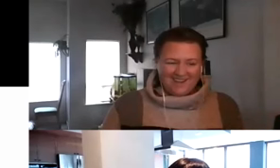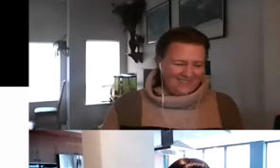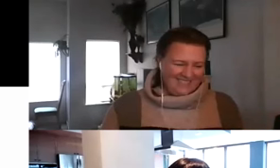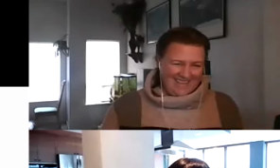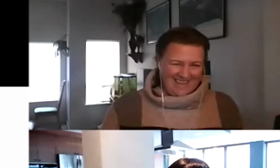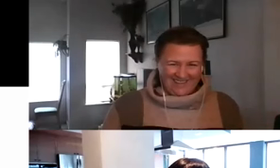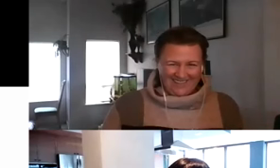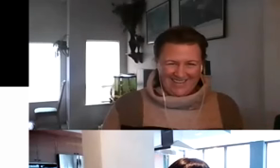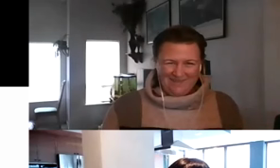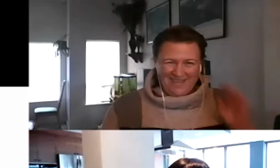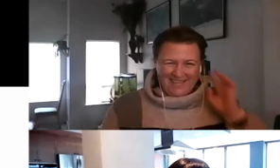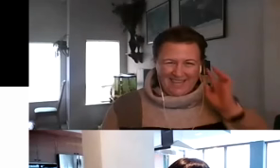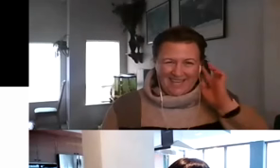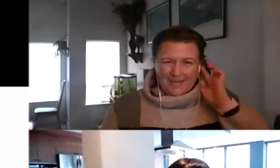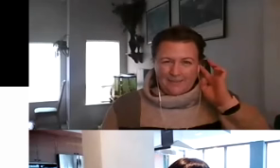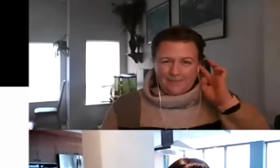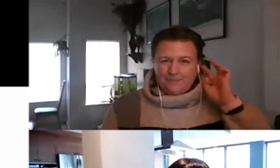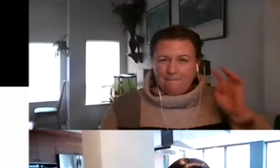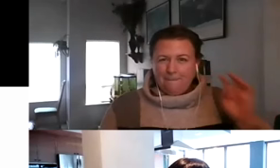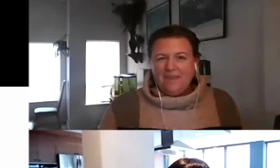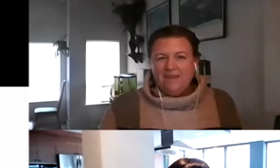that we will not cover today in our time.